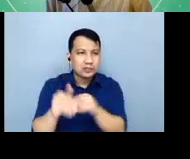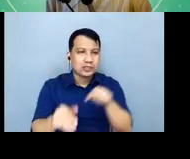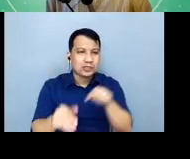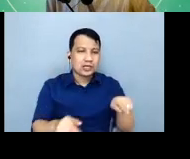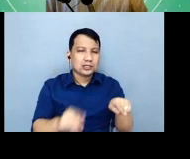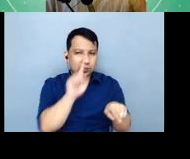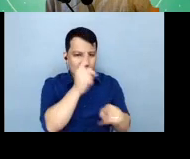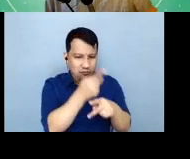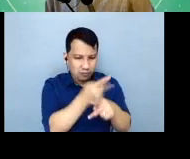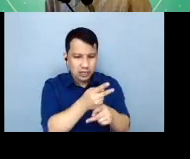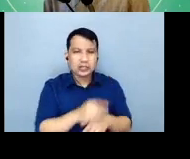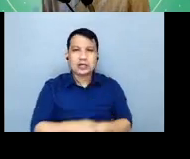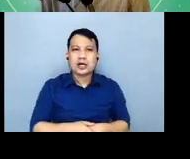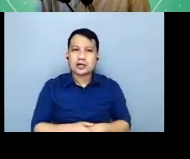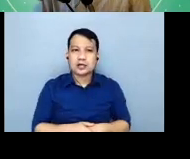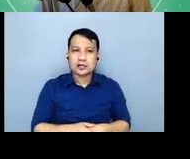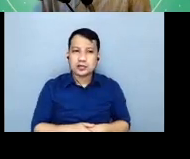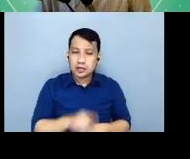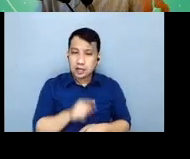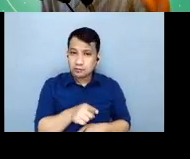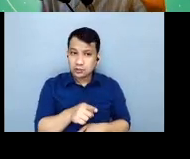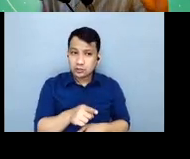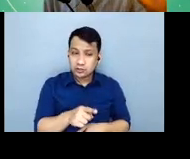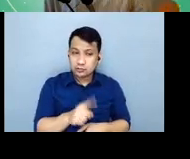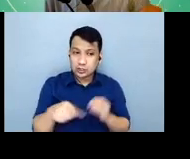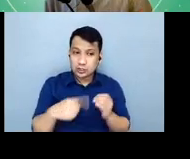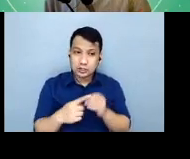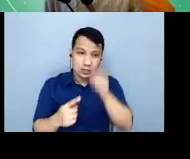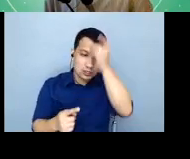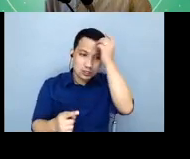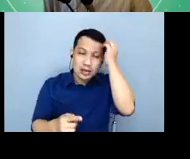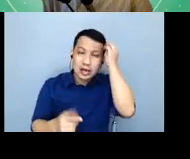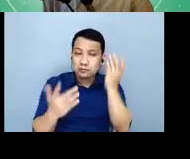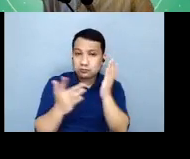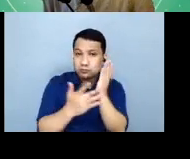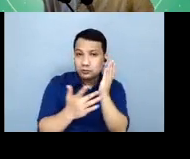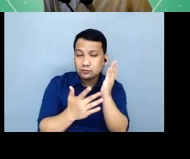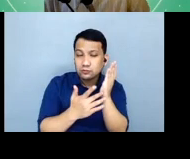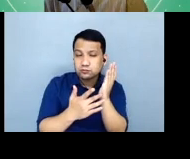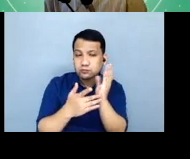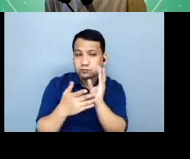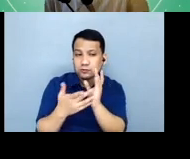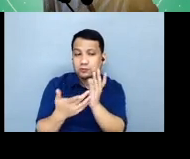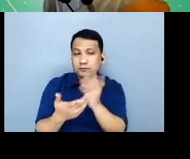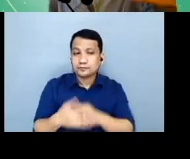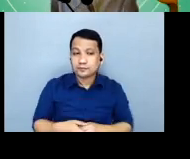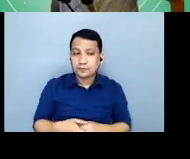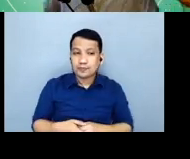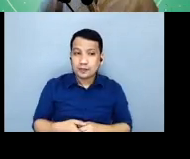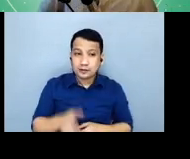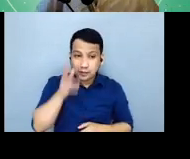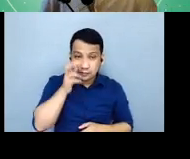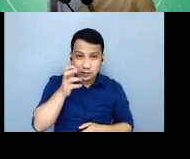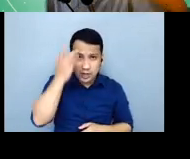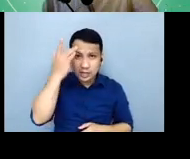with. And one of the cool things that I want to mention is particularly in terms of technology. If you've ever heard the term